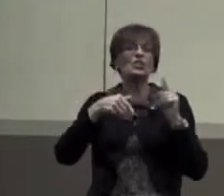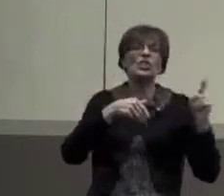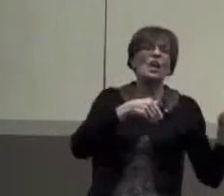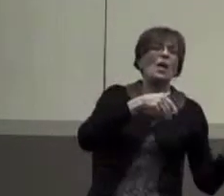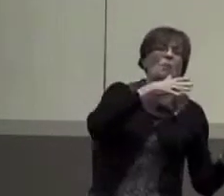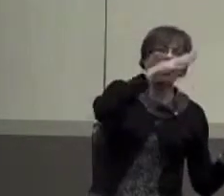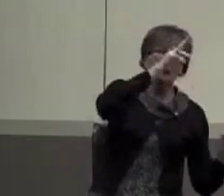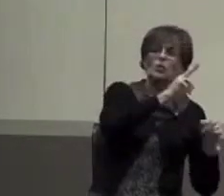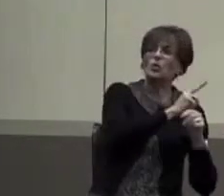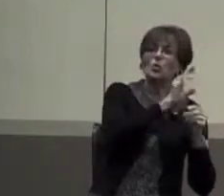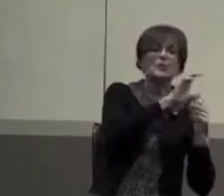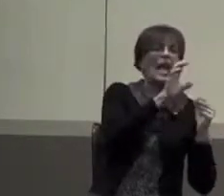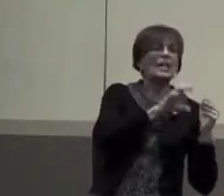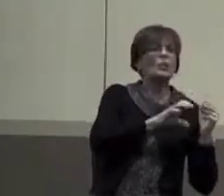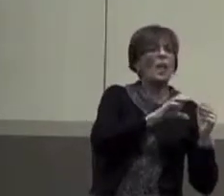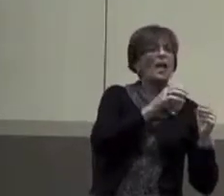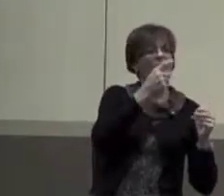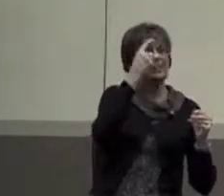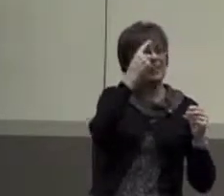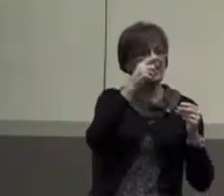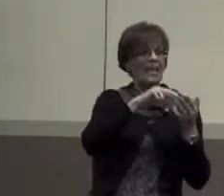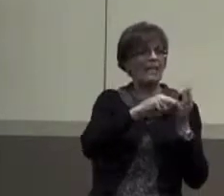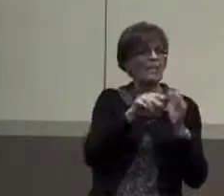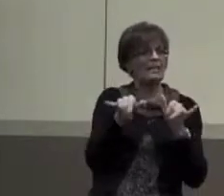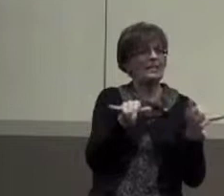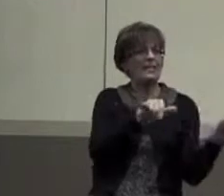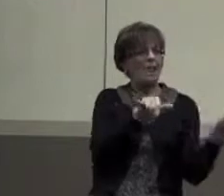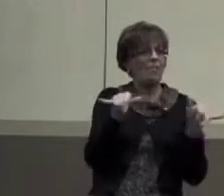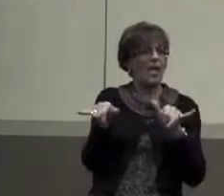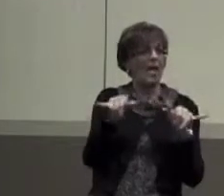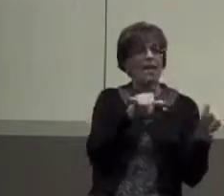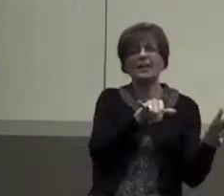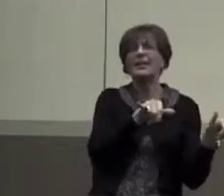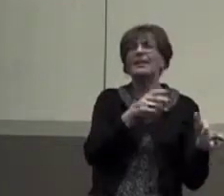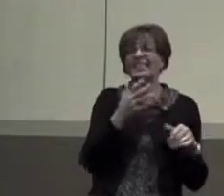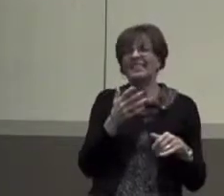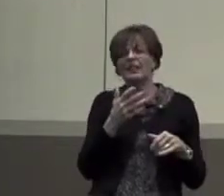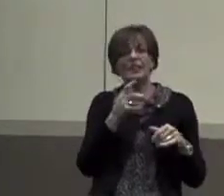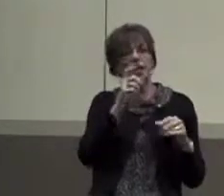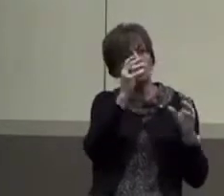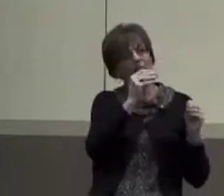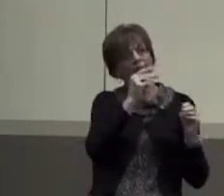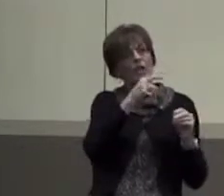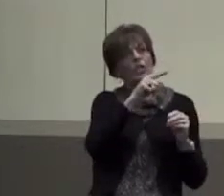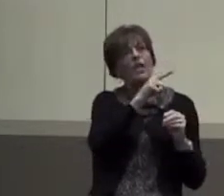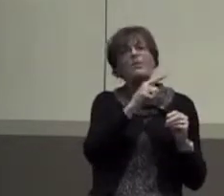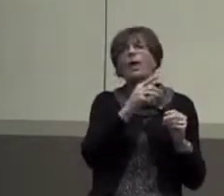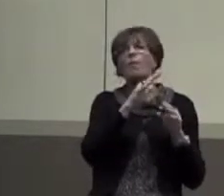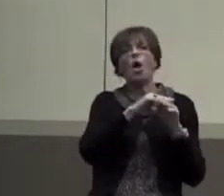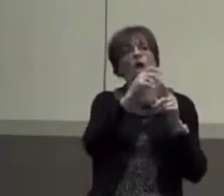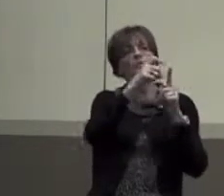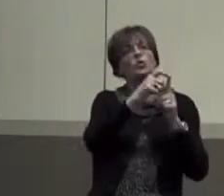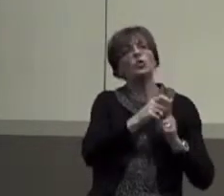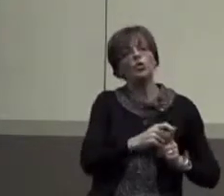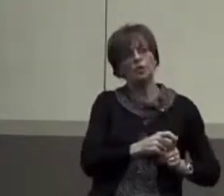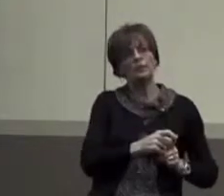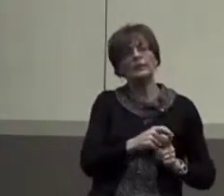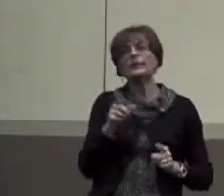to mean the same thing. And then you have to sort of educate them on between those two.